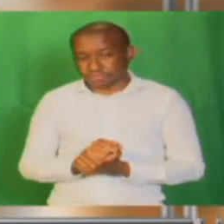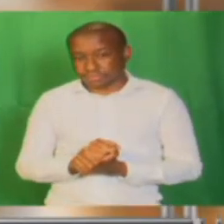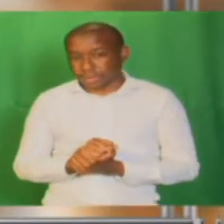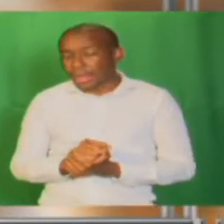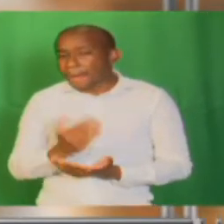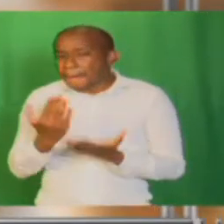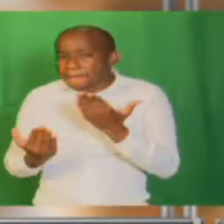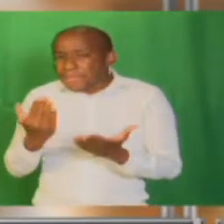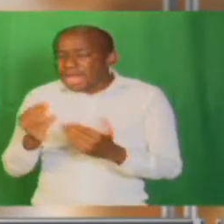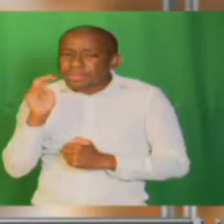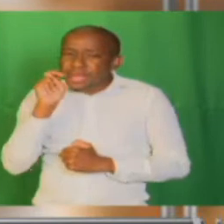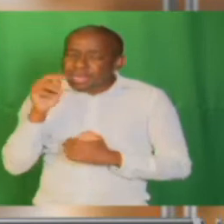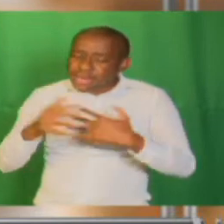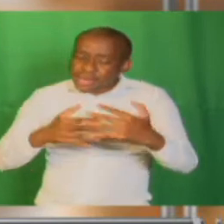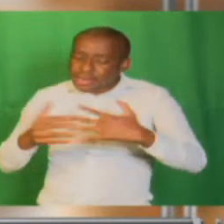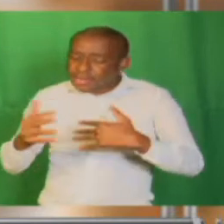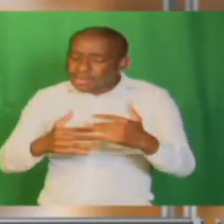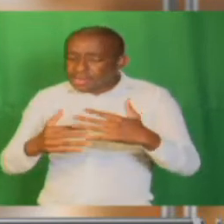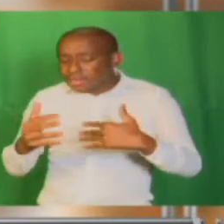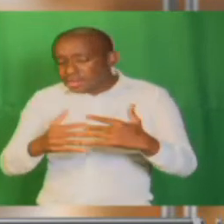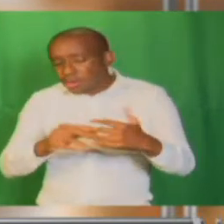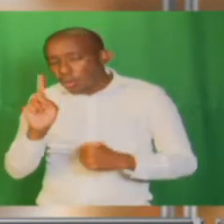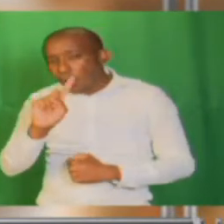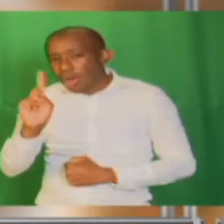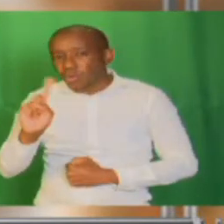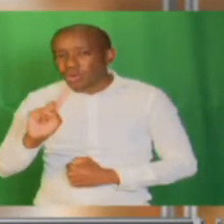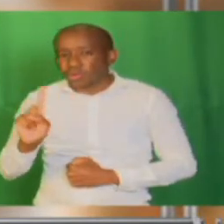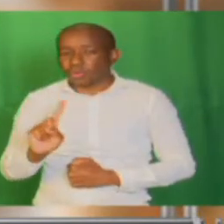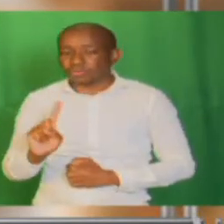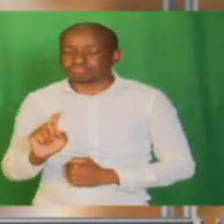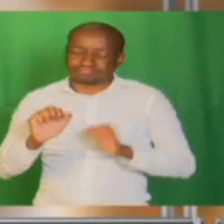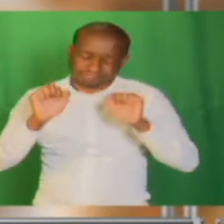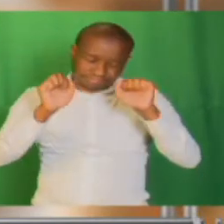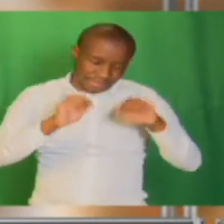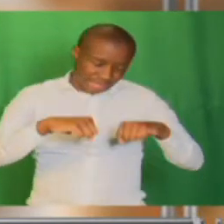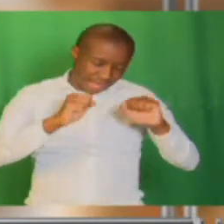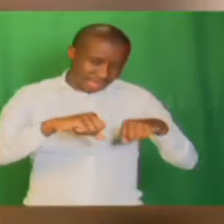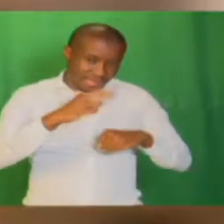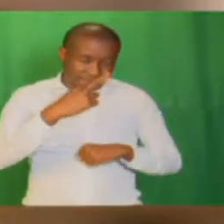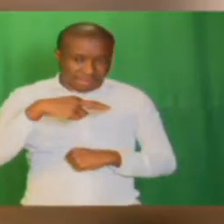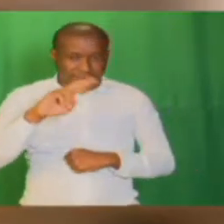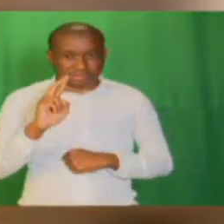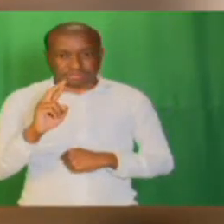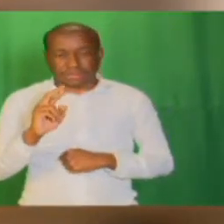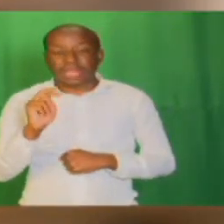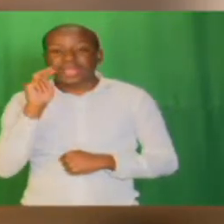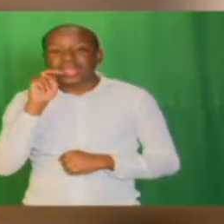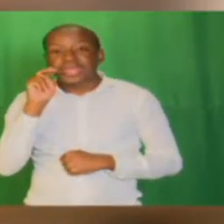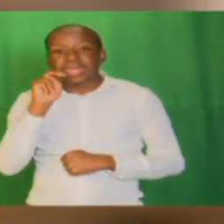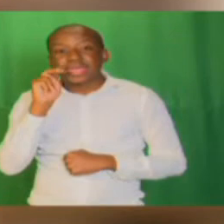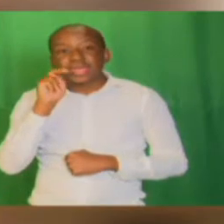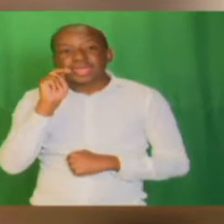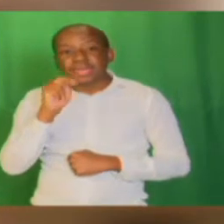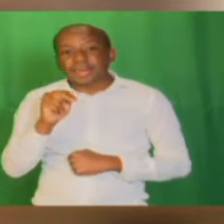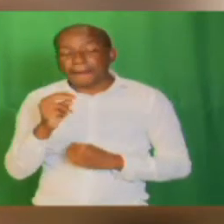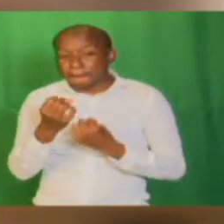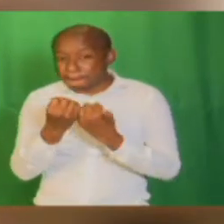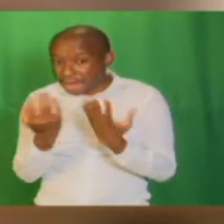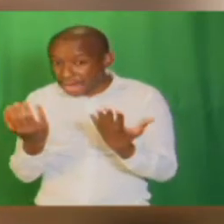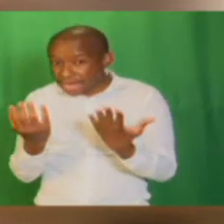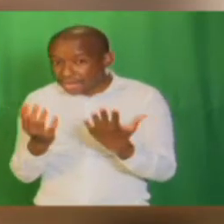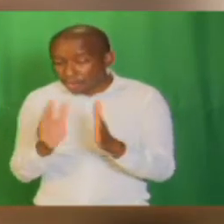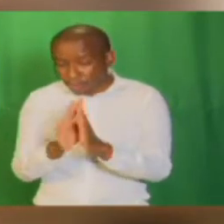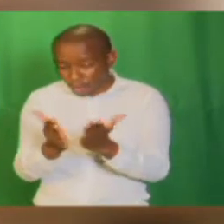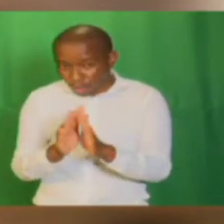there any specific material that they'd need to use? Oh yes, you're right, Lerato. They're going to need their maths exercise